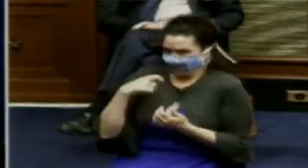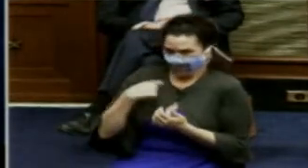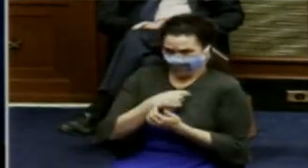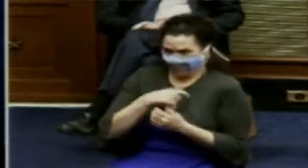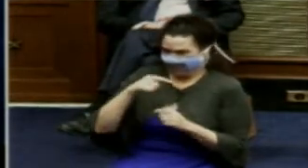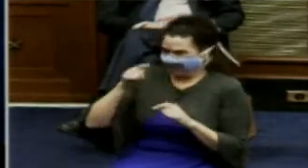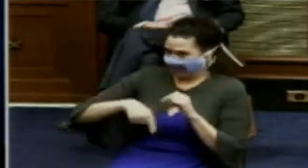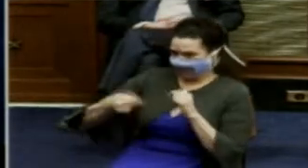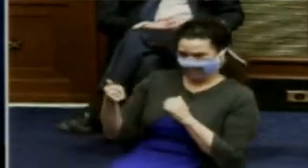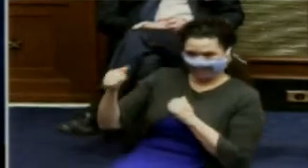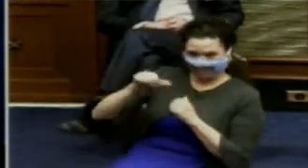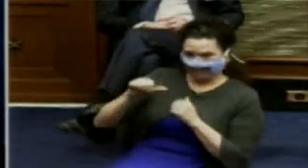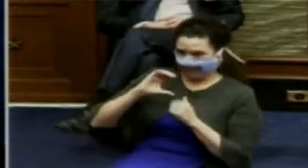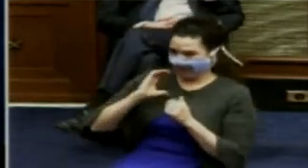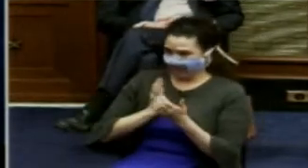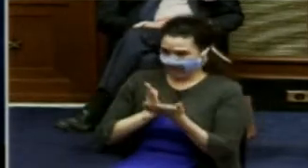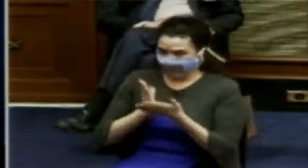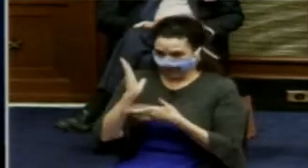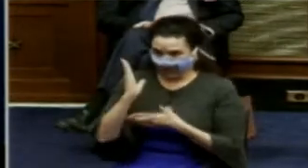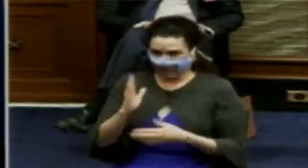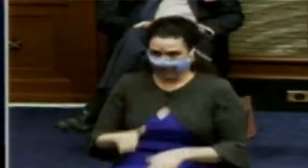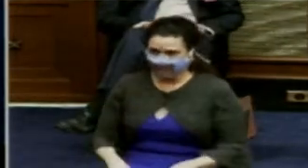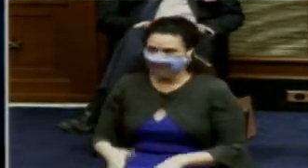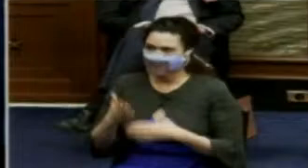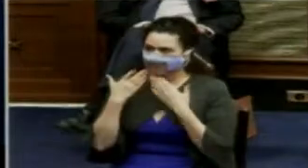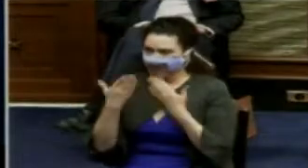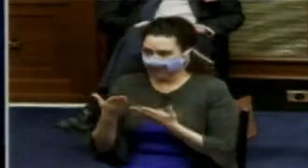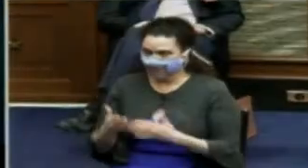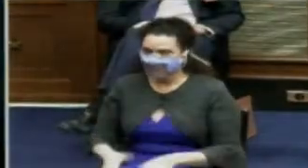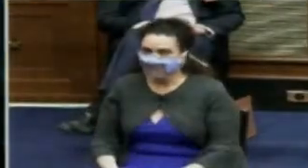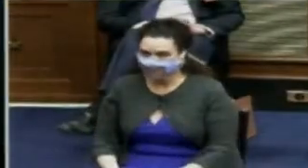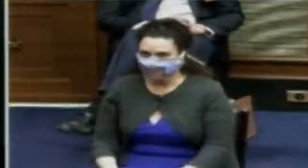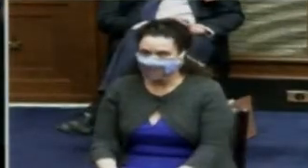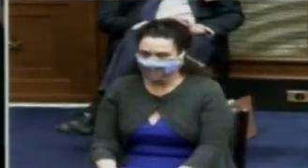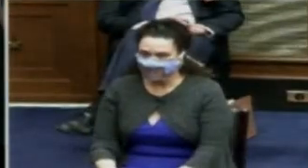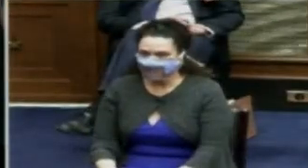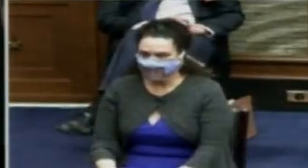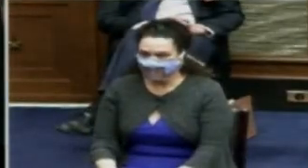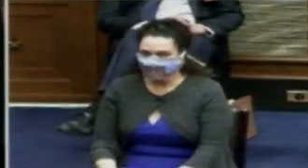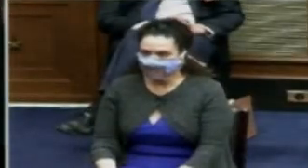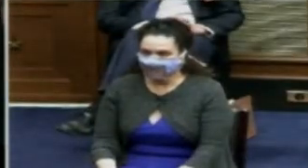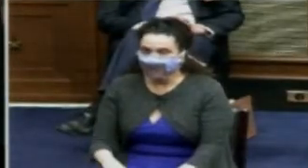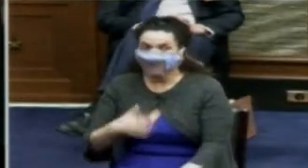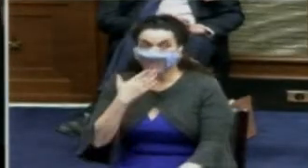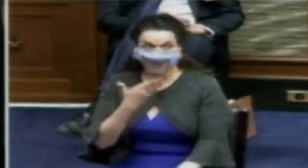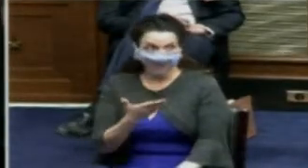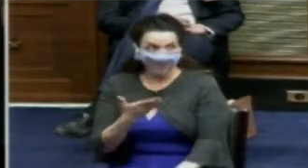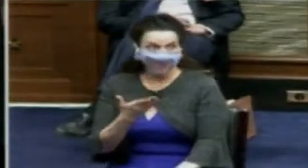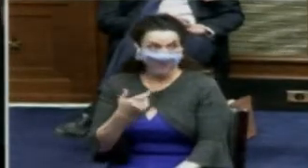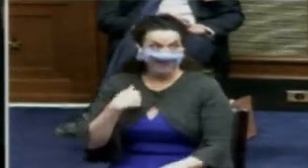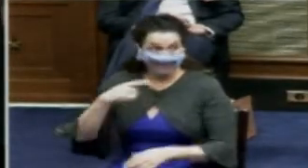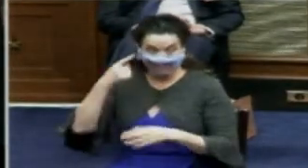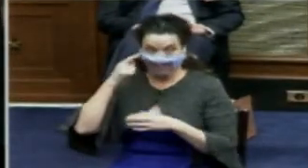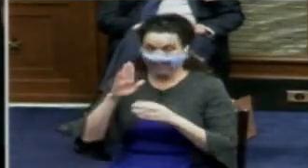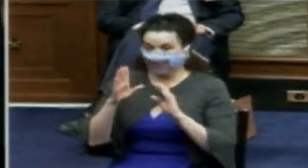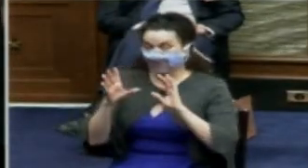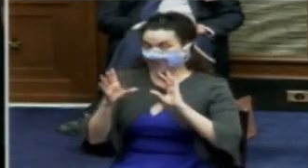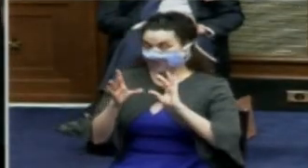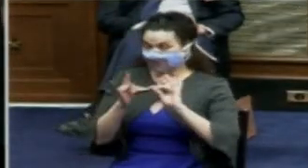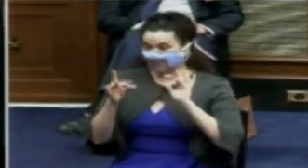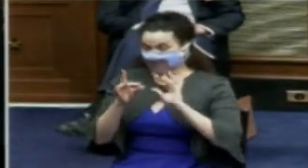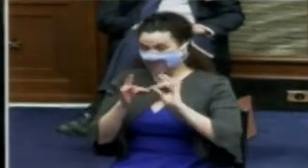be. Thank you. Well, thank you, sir. I think your testimony and your